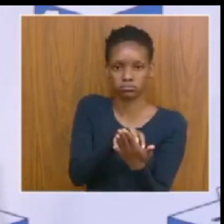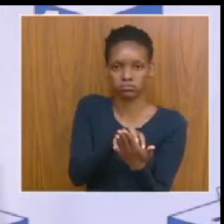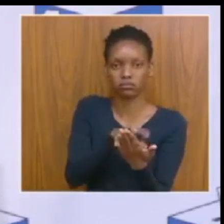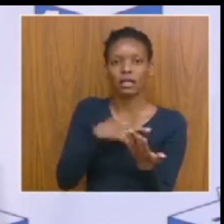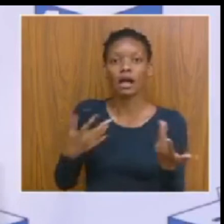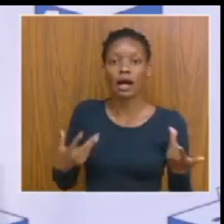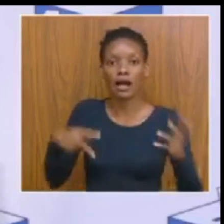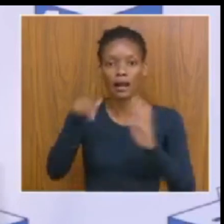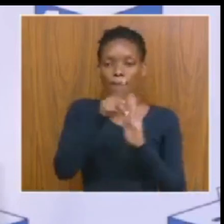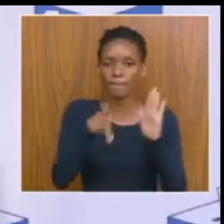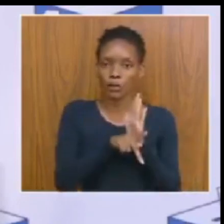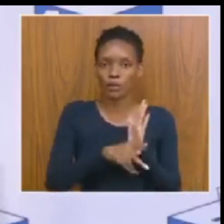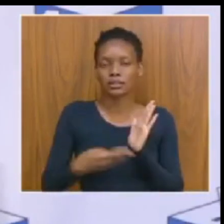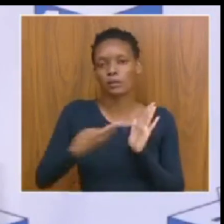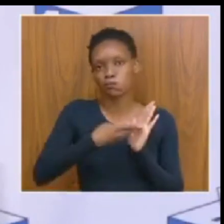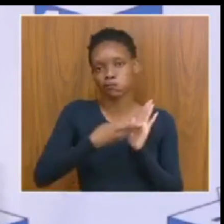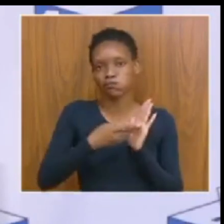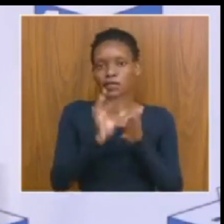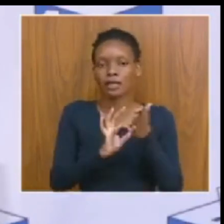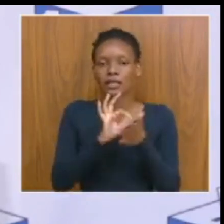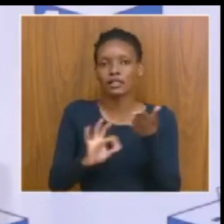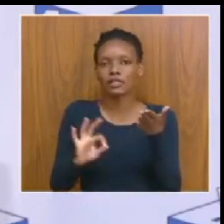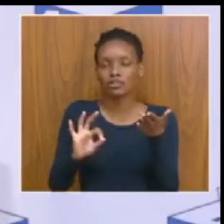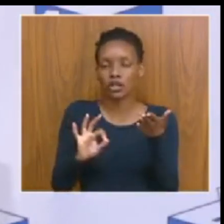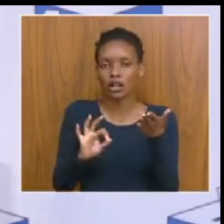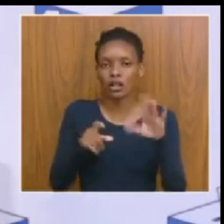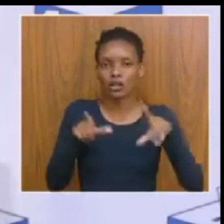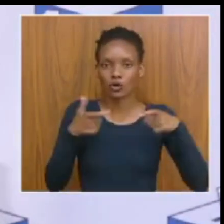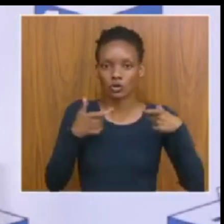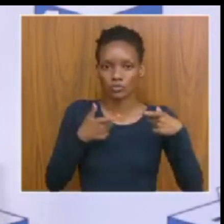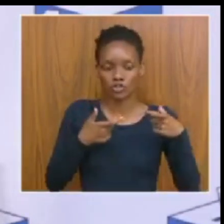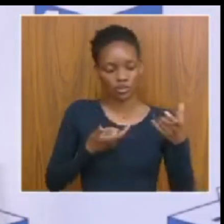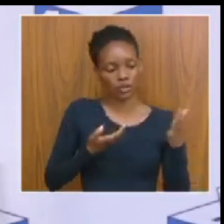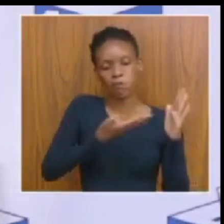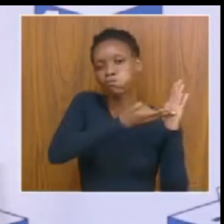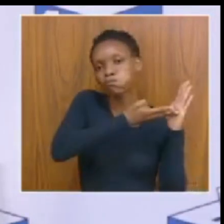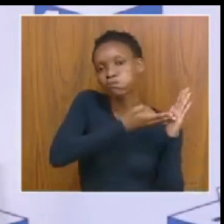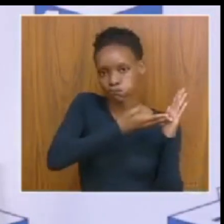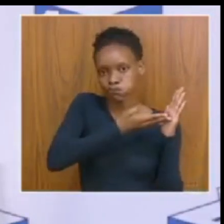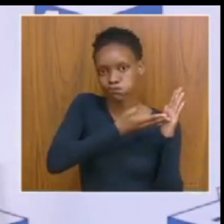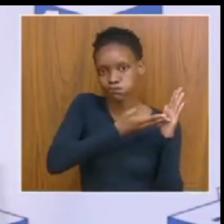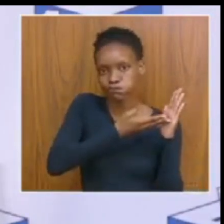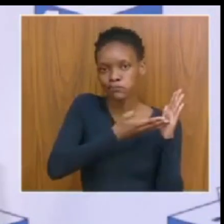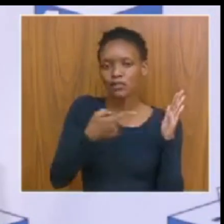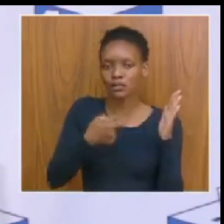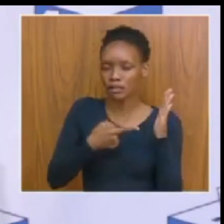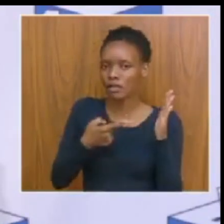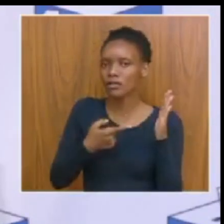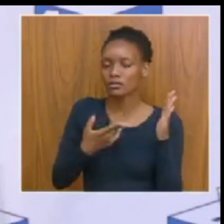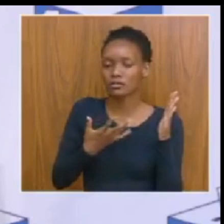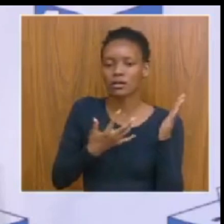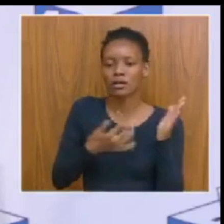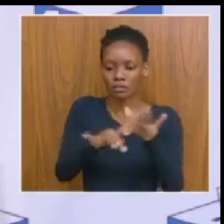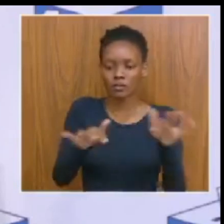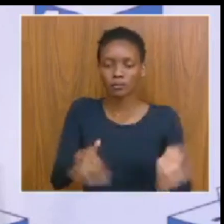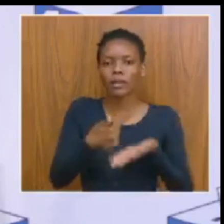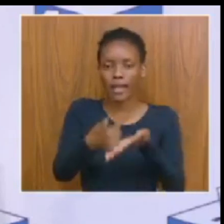that policy of the Electoral Commission. And that has been a practice for successive